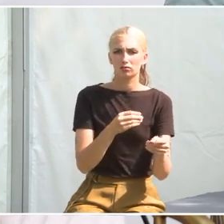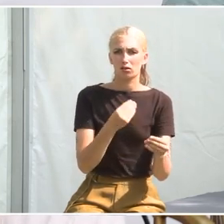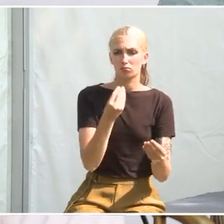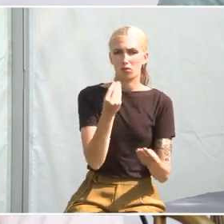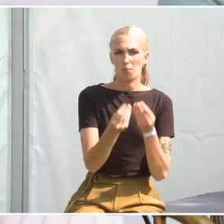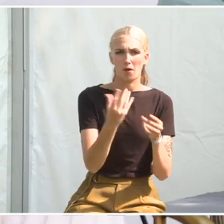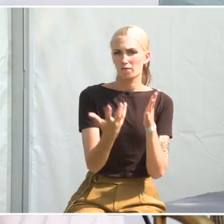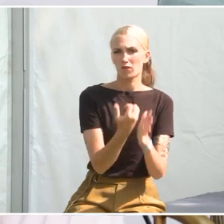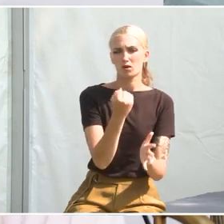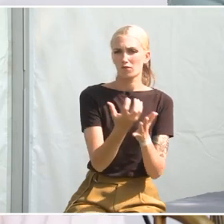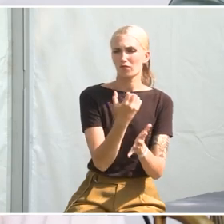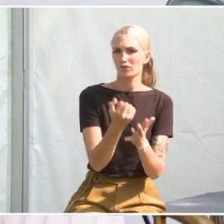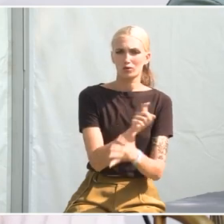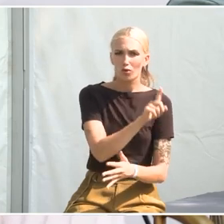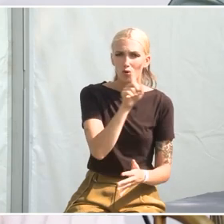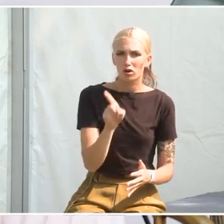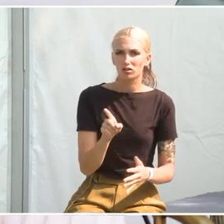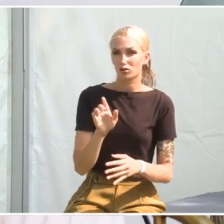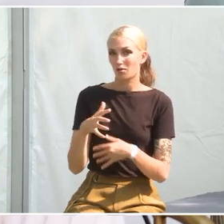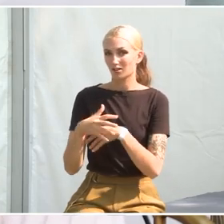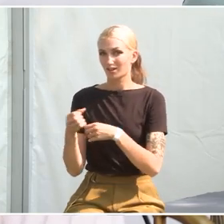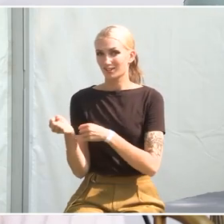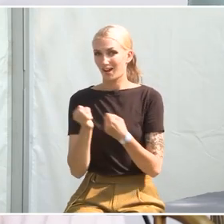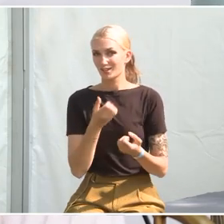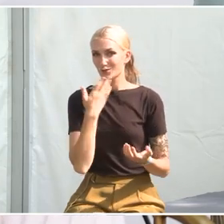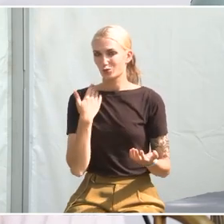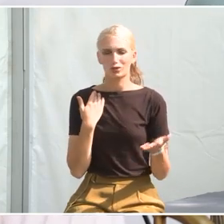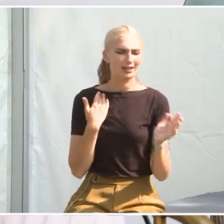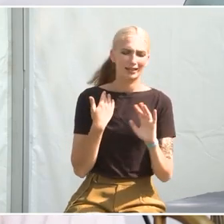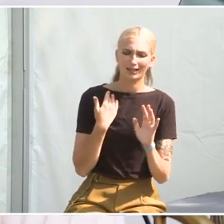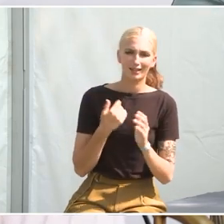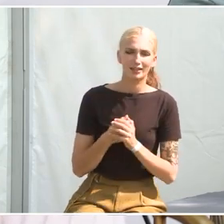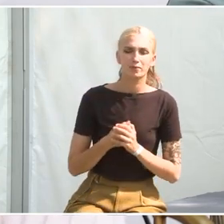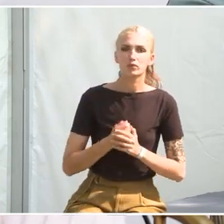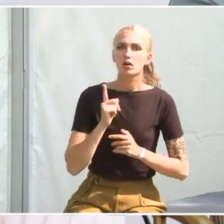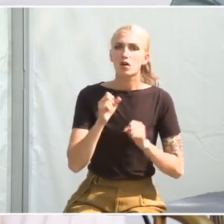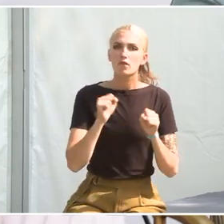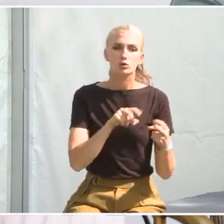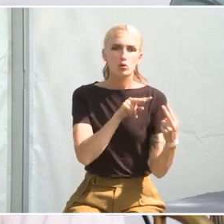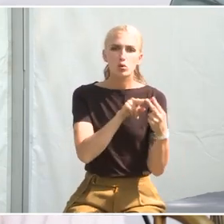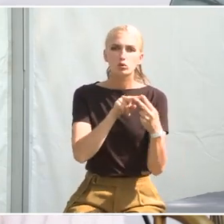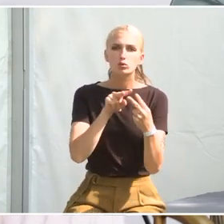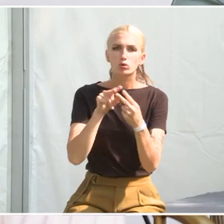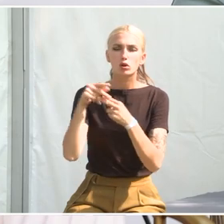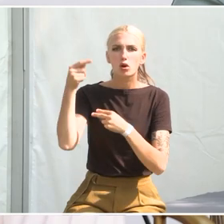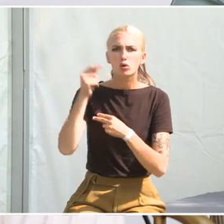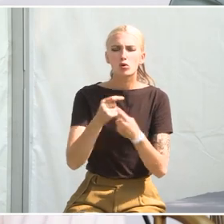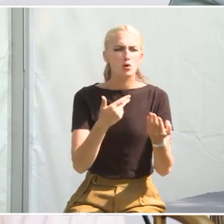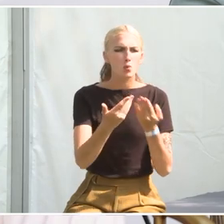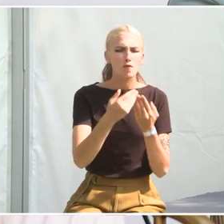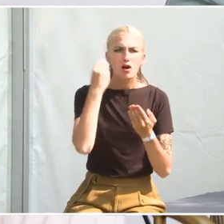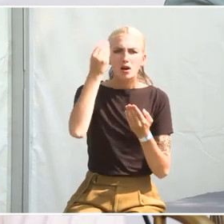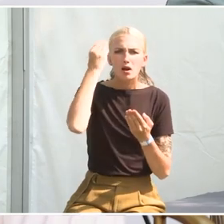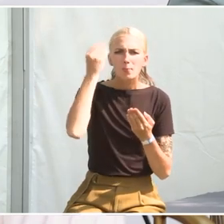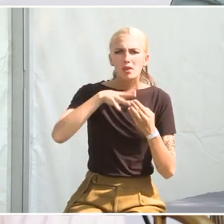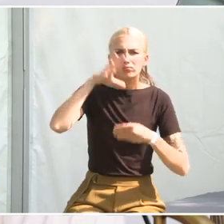safe. Okay. So yeah, these places to create these connections, the ability to learn from each other, and